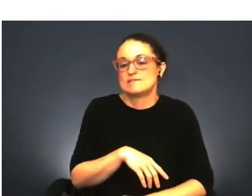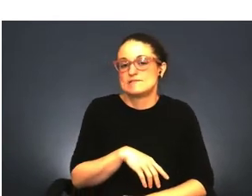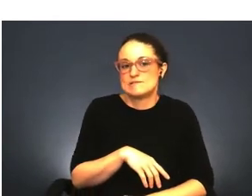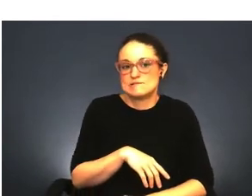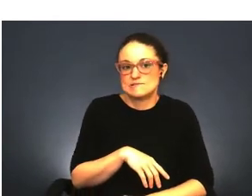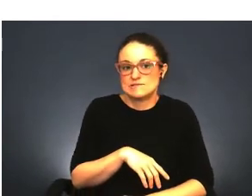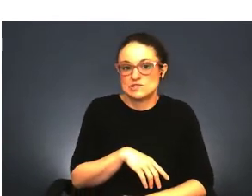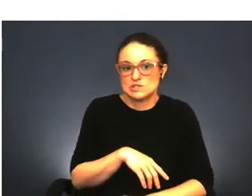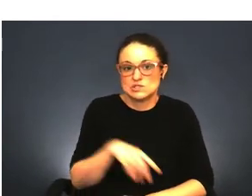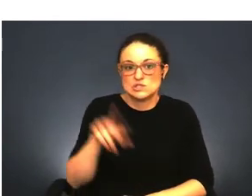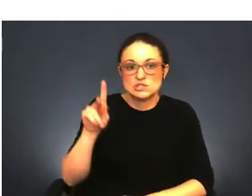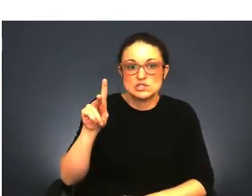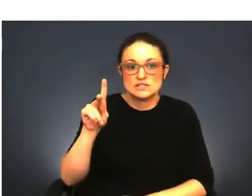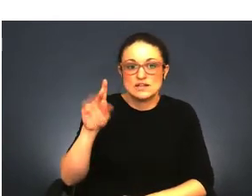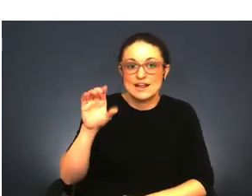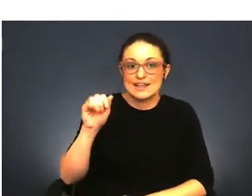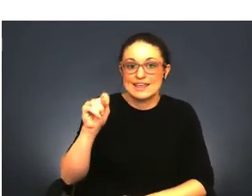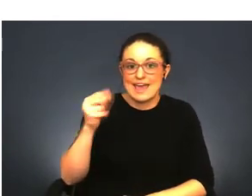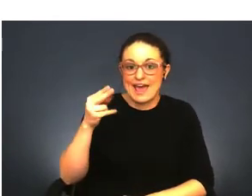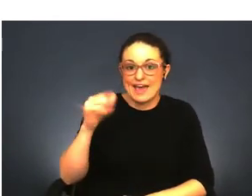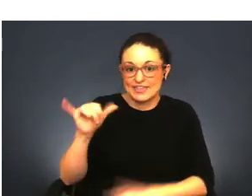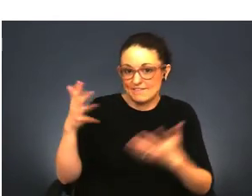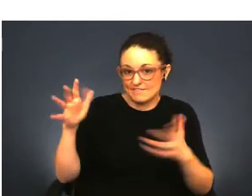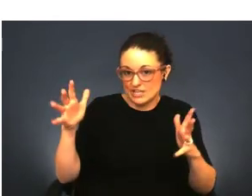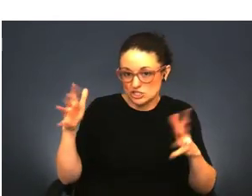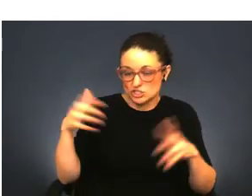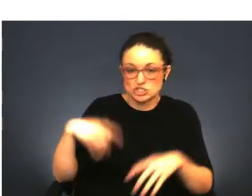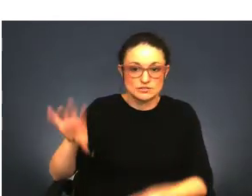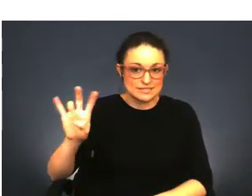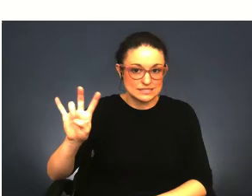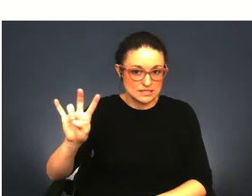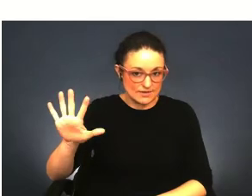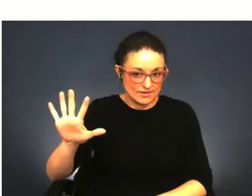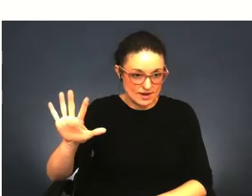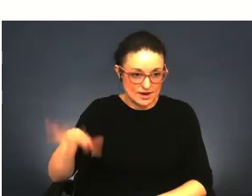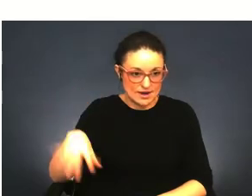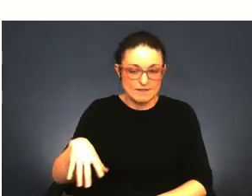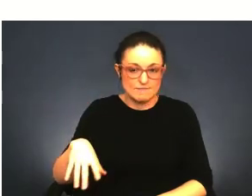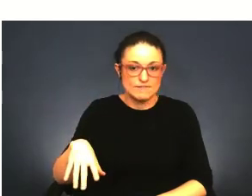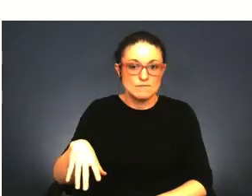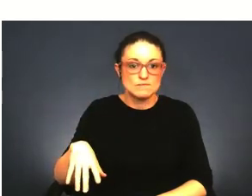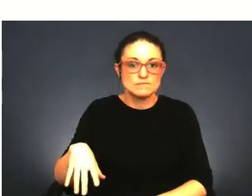the midterm. She got a 75.